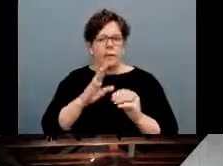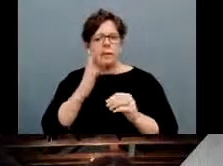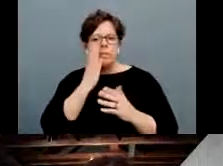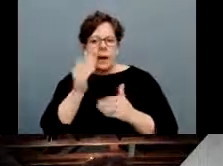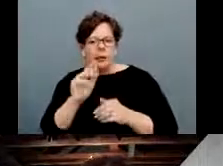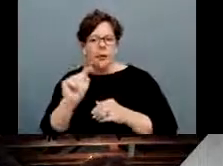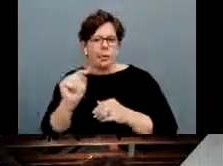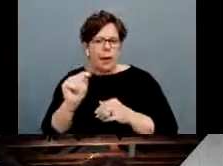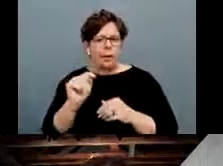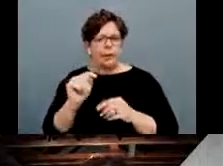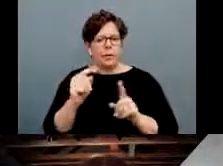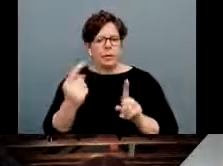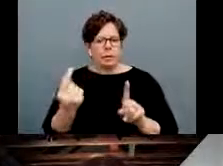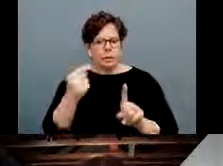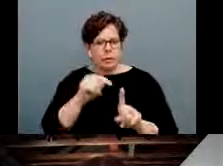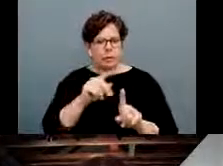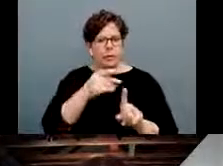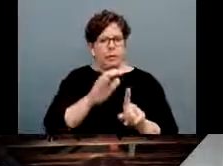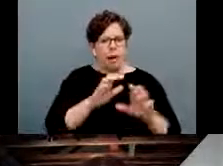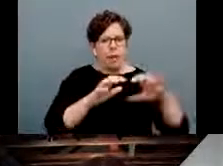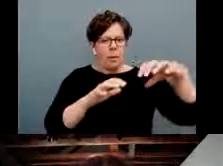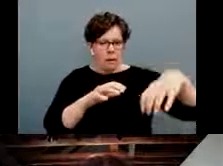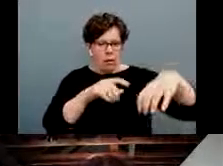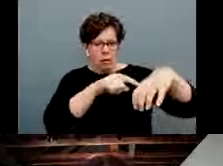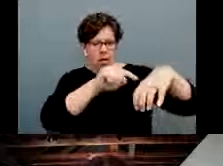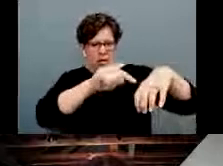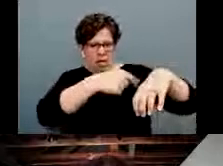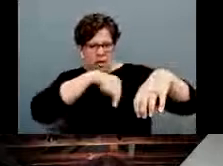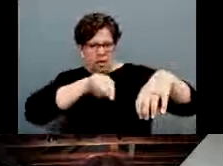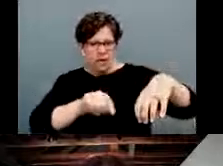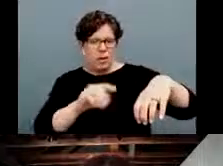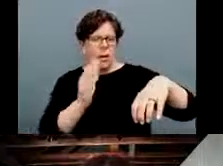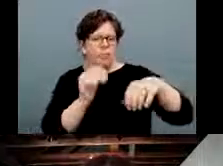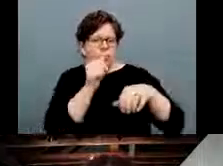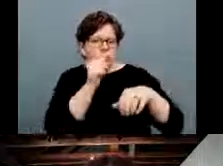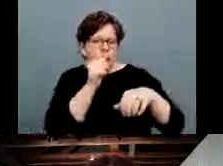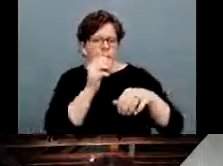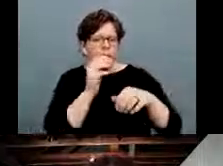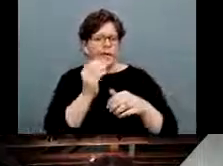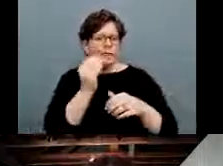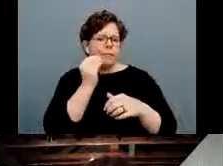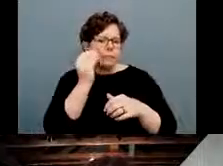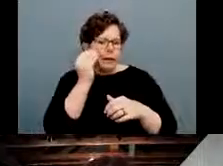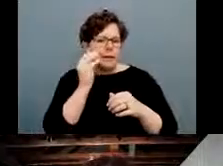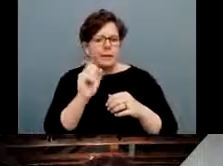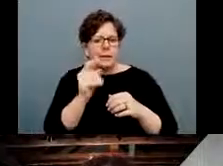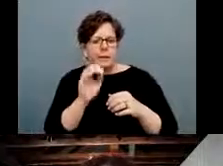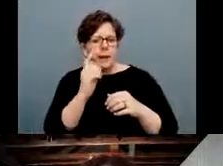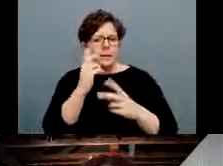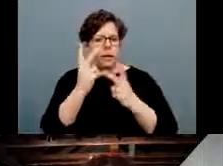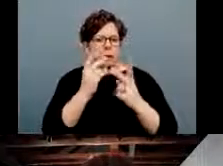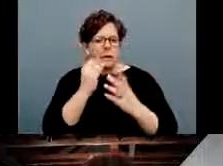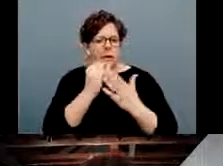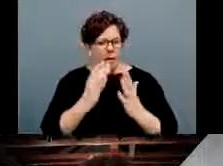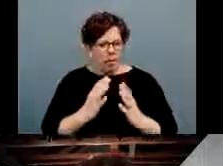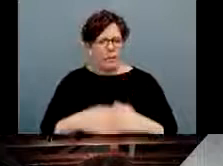can see here the relationship between the public space and the private residency space. So in order to get a better sense of